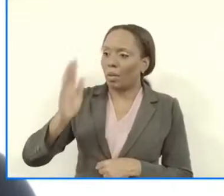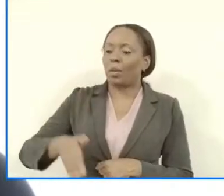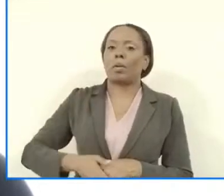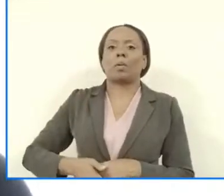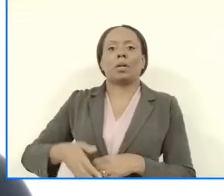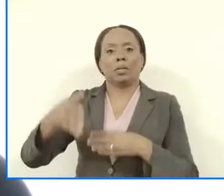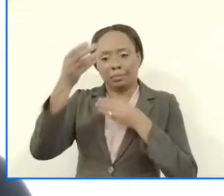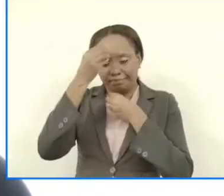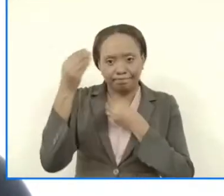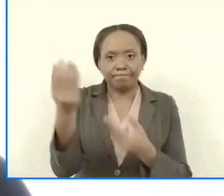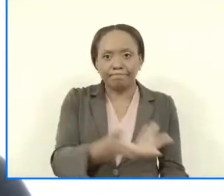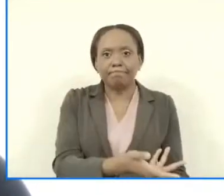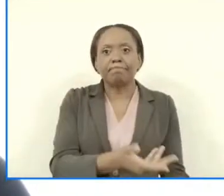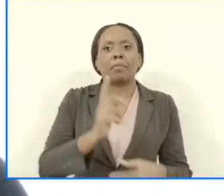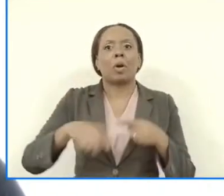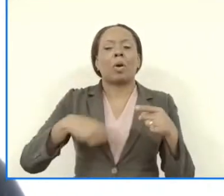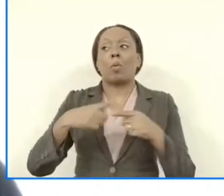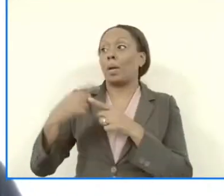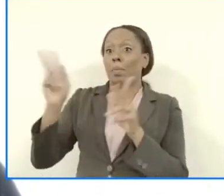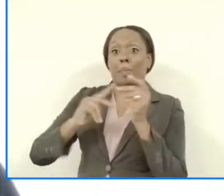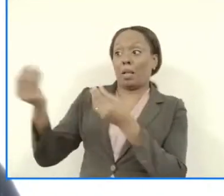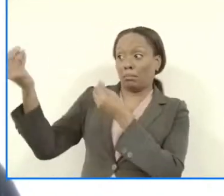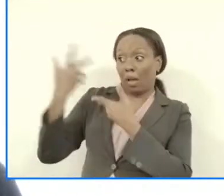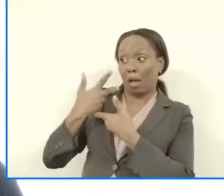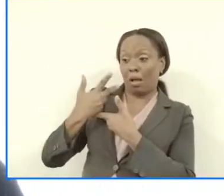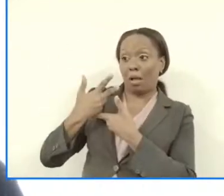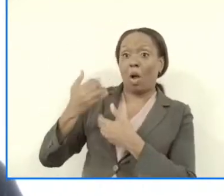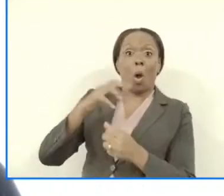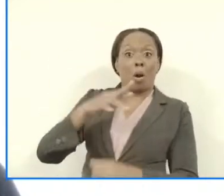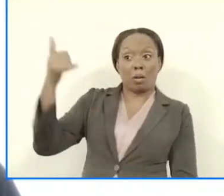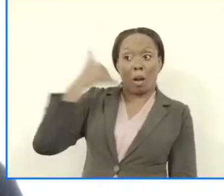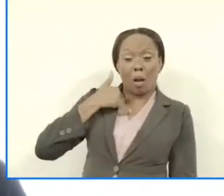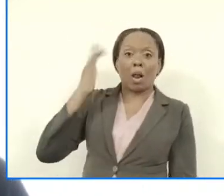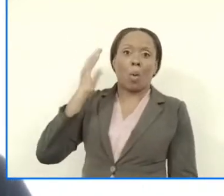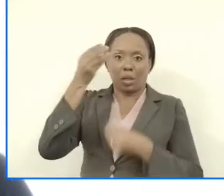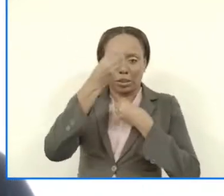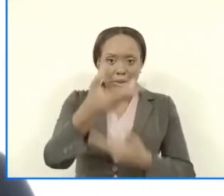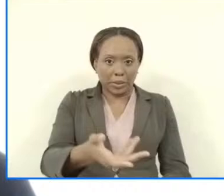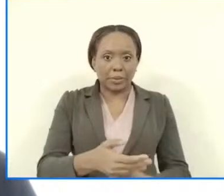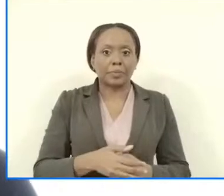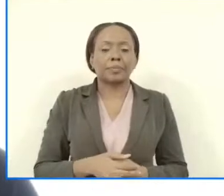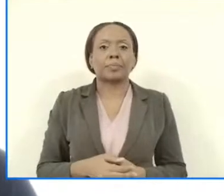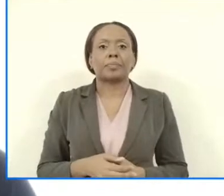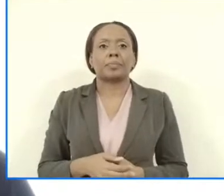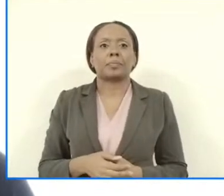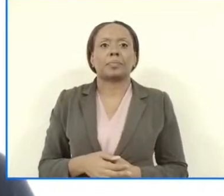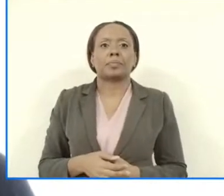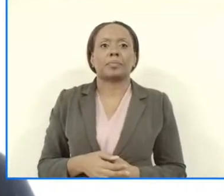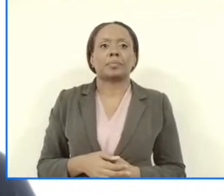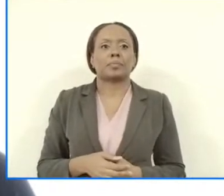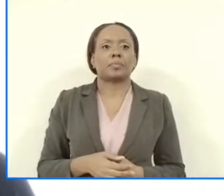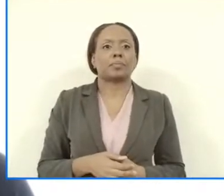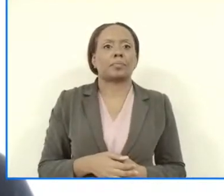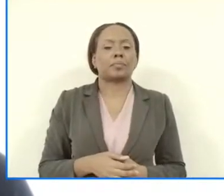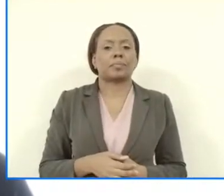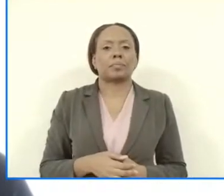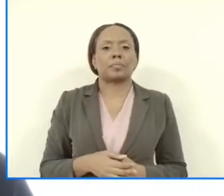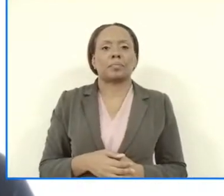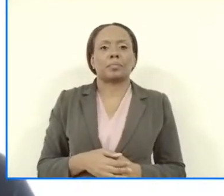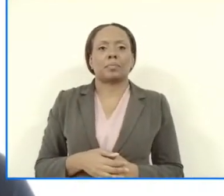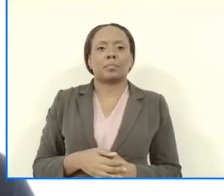and updating as the assessments are done. However, we still want to encourage customers to